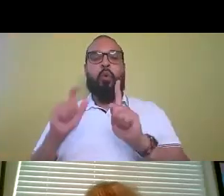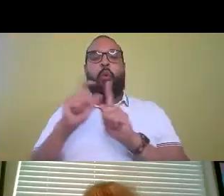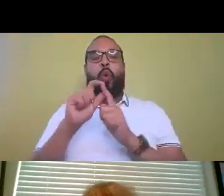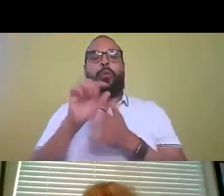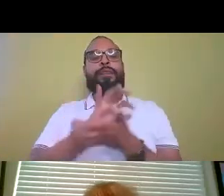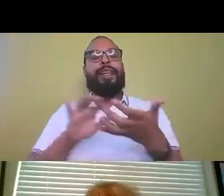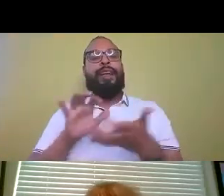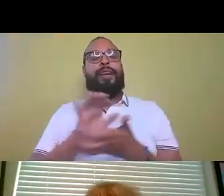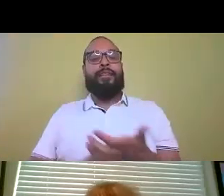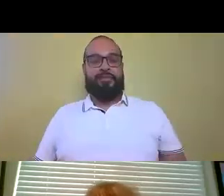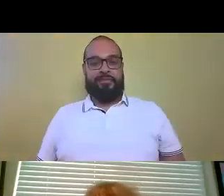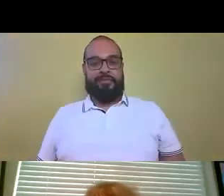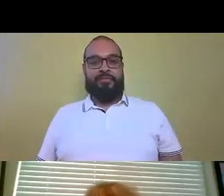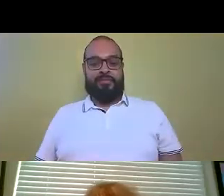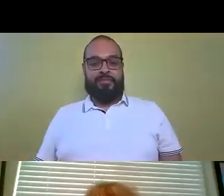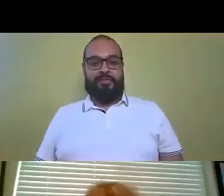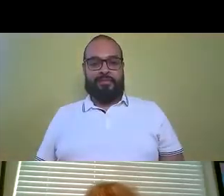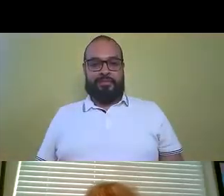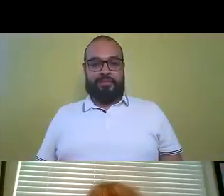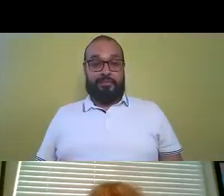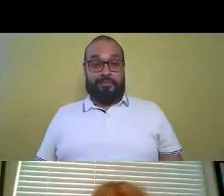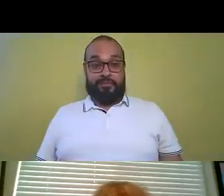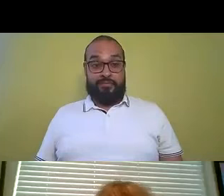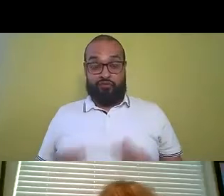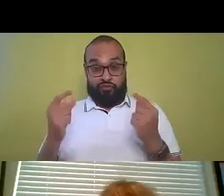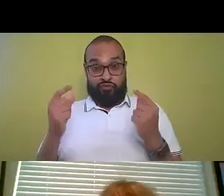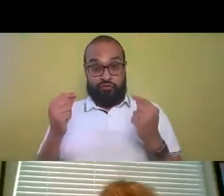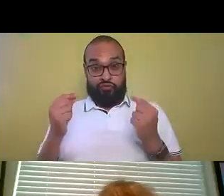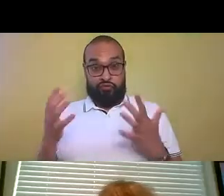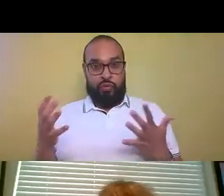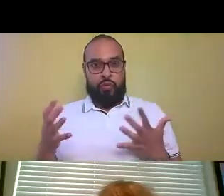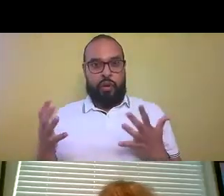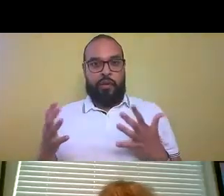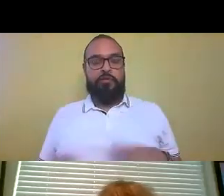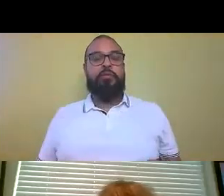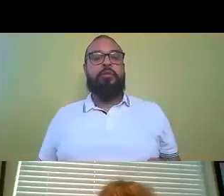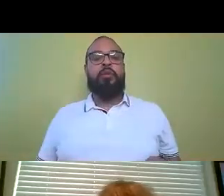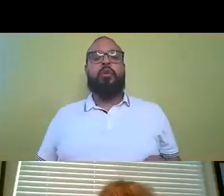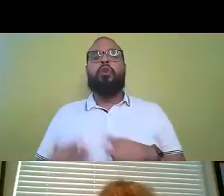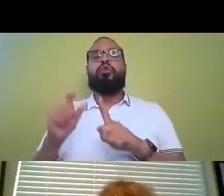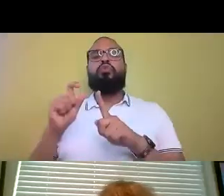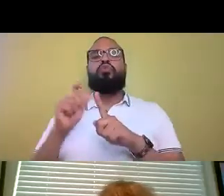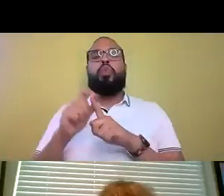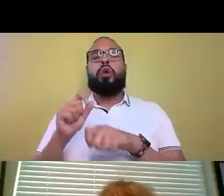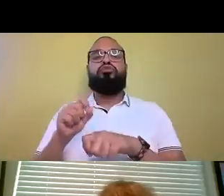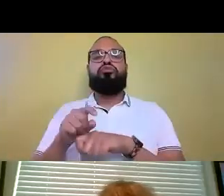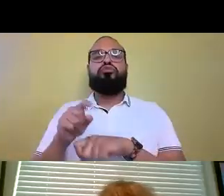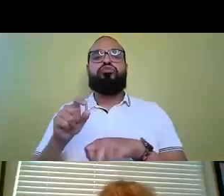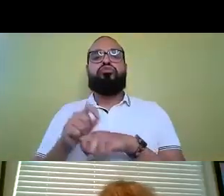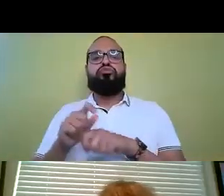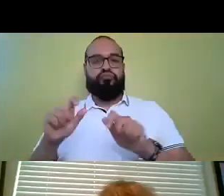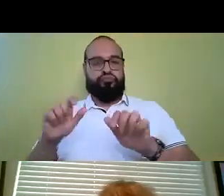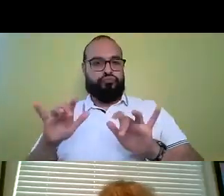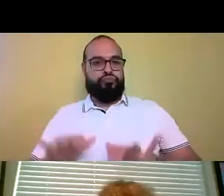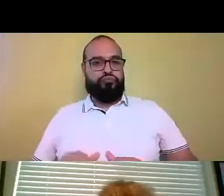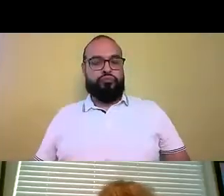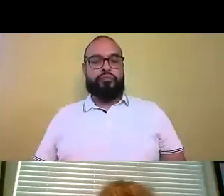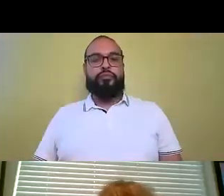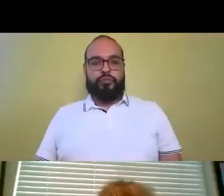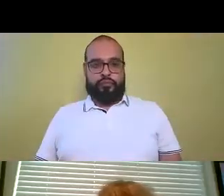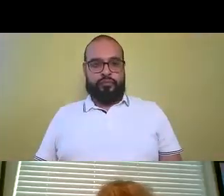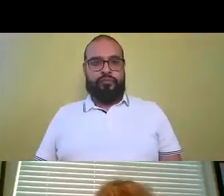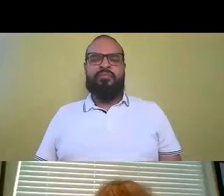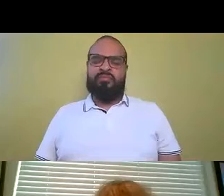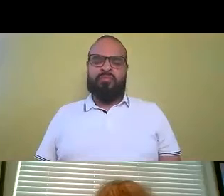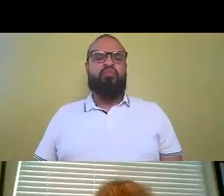here. And what you're going to do is put in a word that